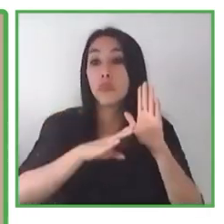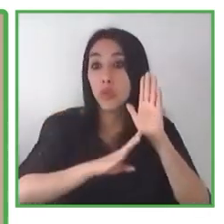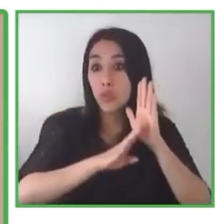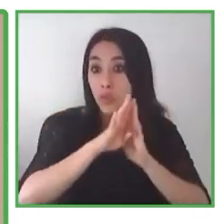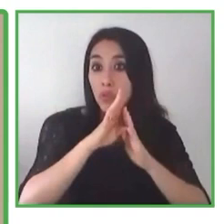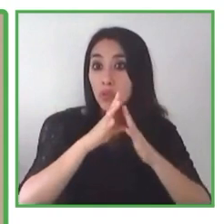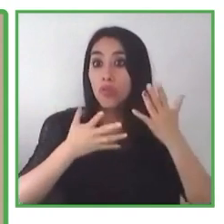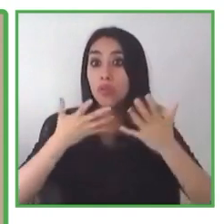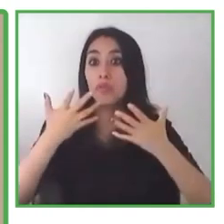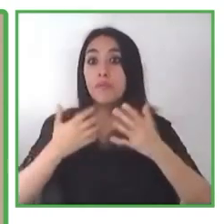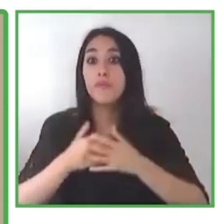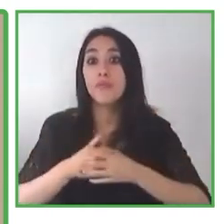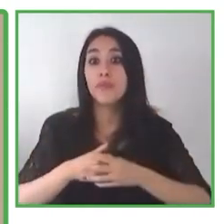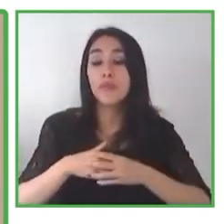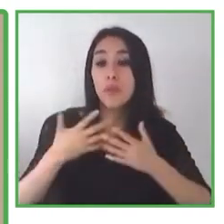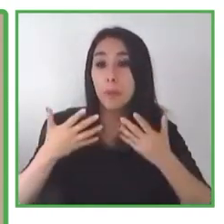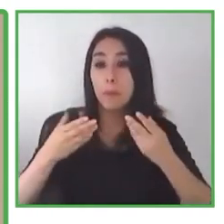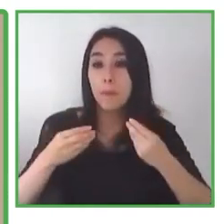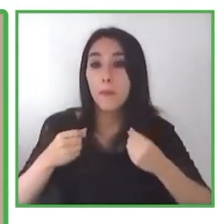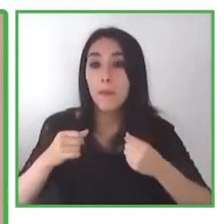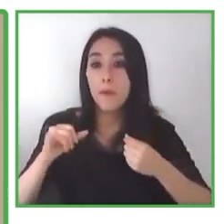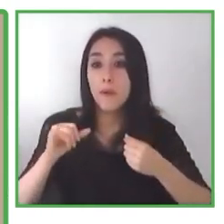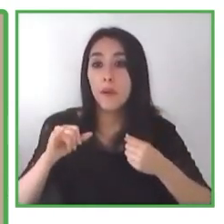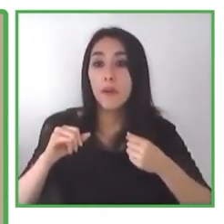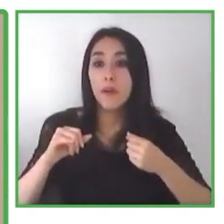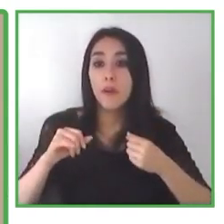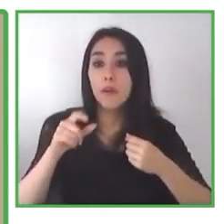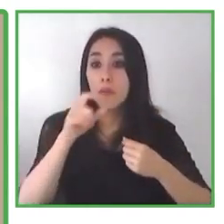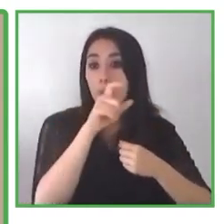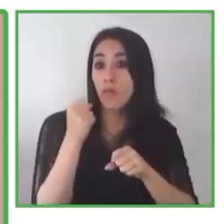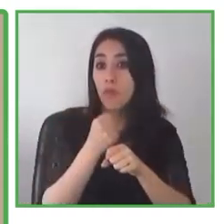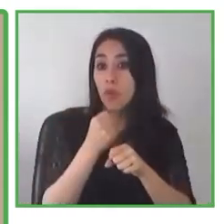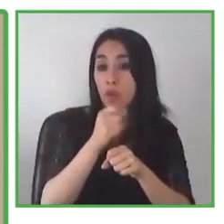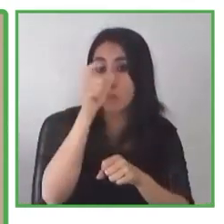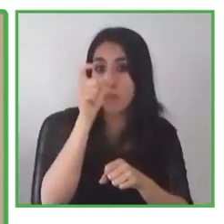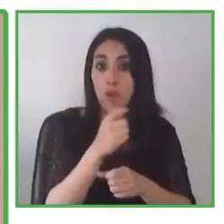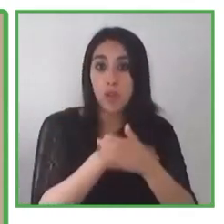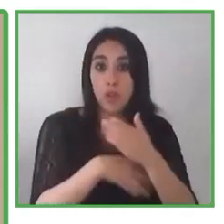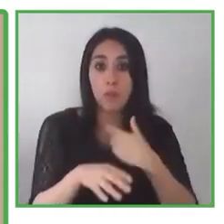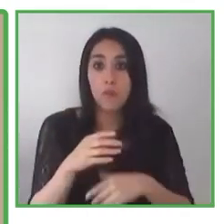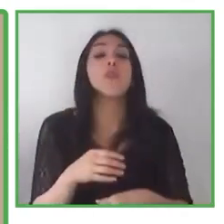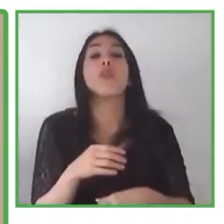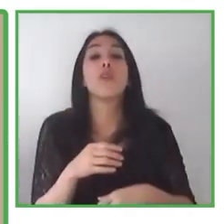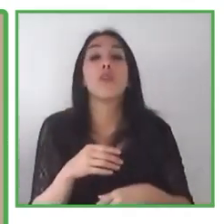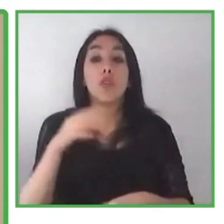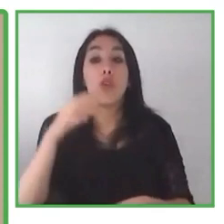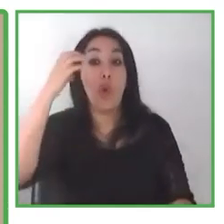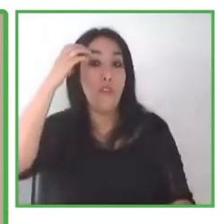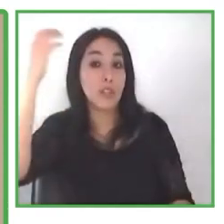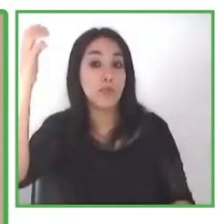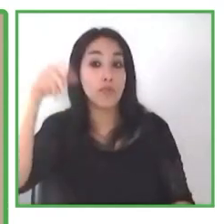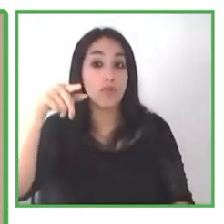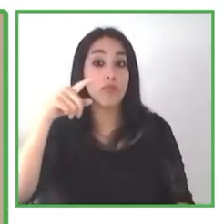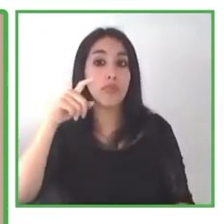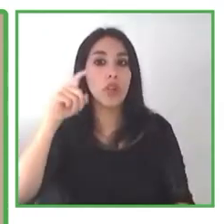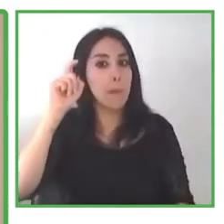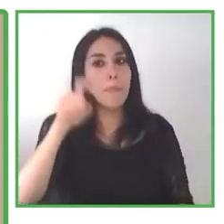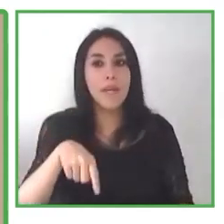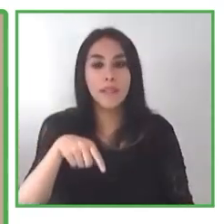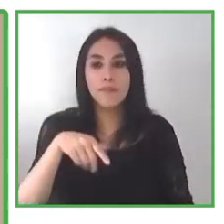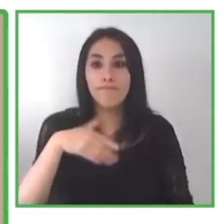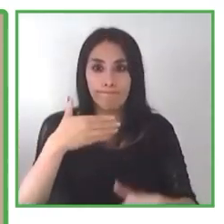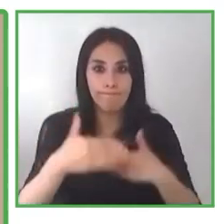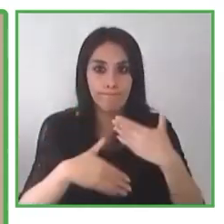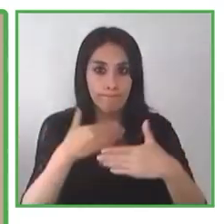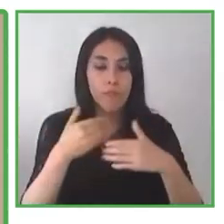Data must be collected on people with disability and unemployment, and the state must support employment for the people with disability in